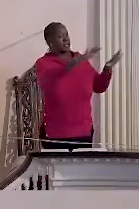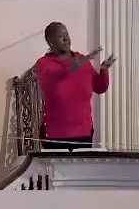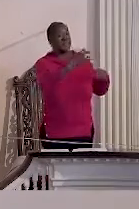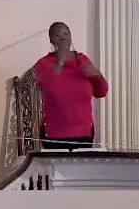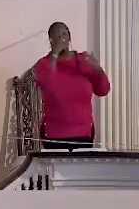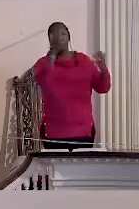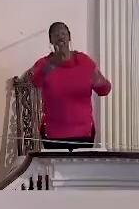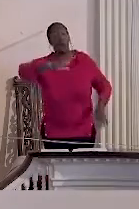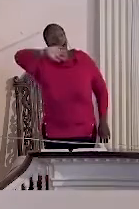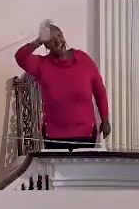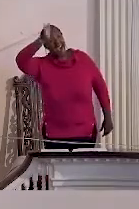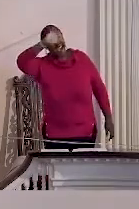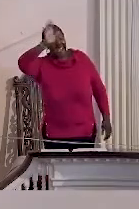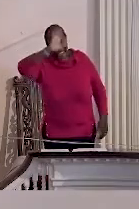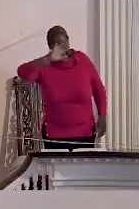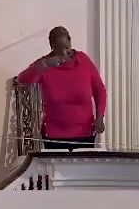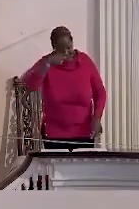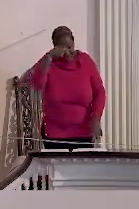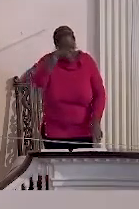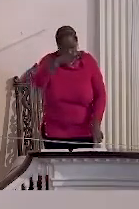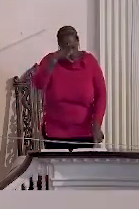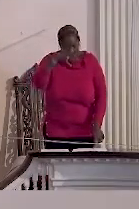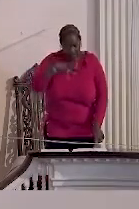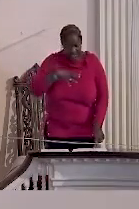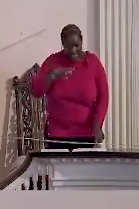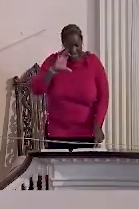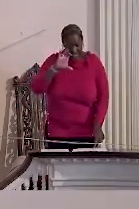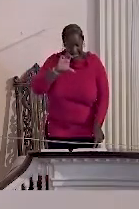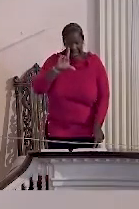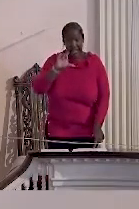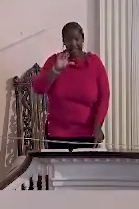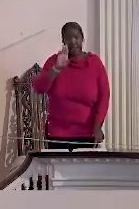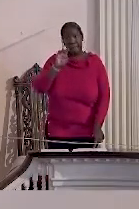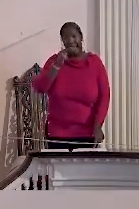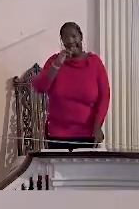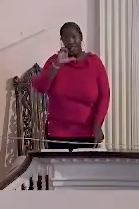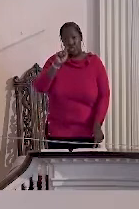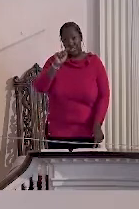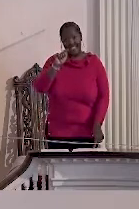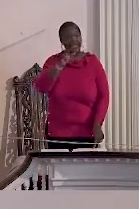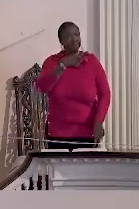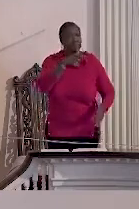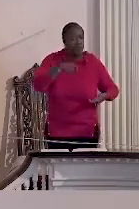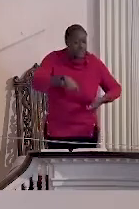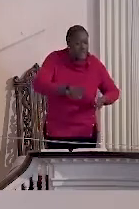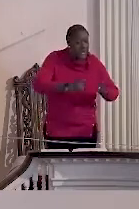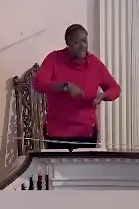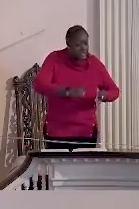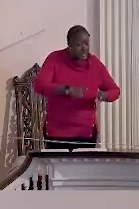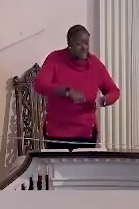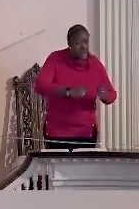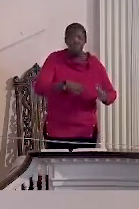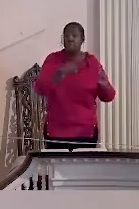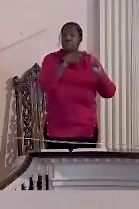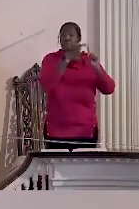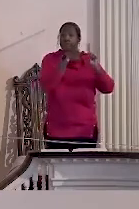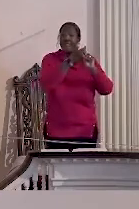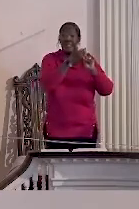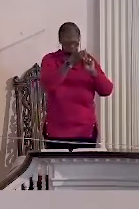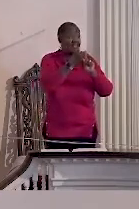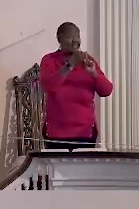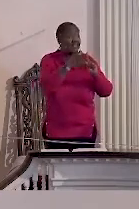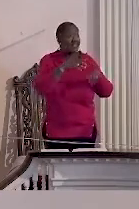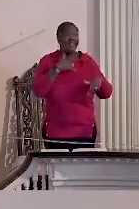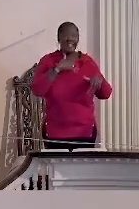to Mr. Cleo Badgett, who was digging in the soft dirt. Mr. Badgett had rows